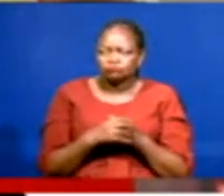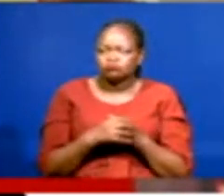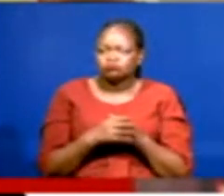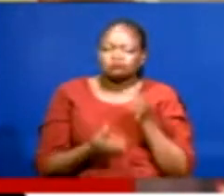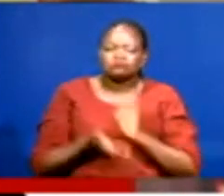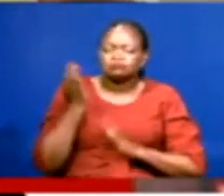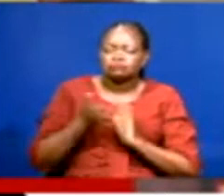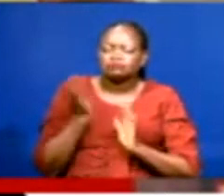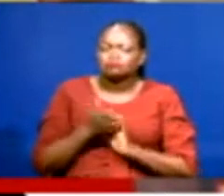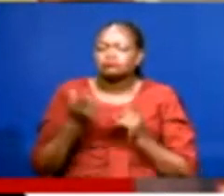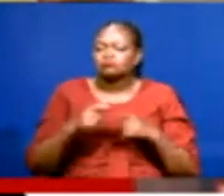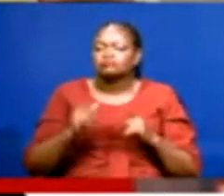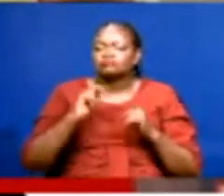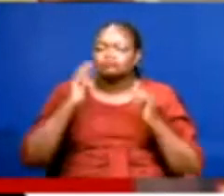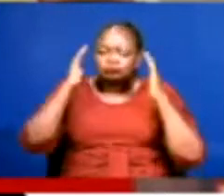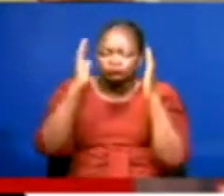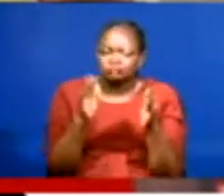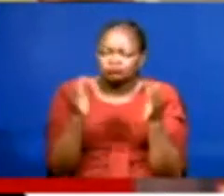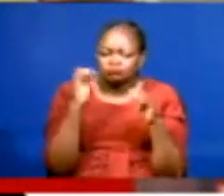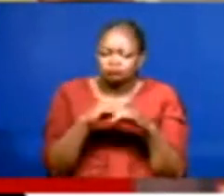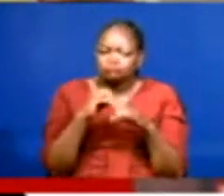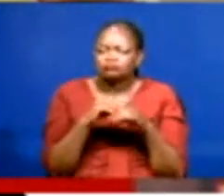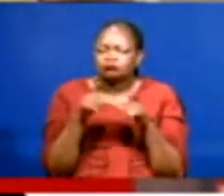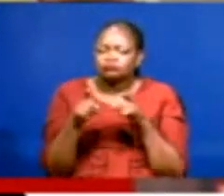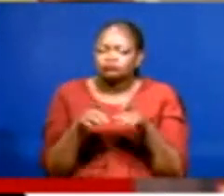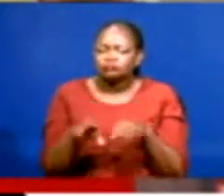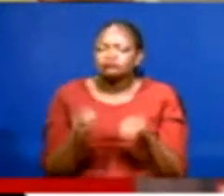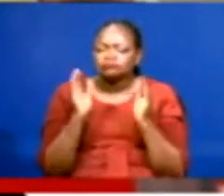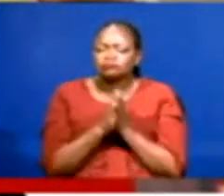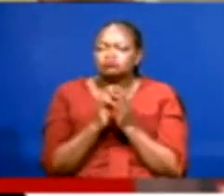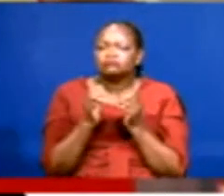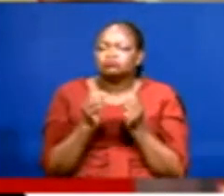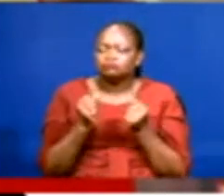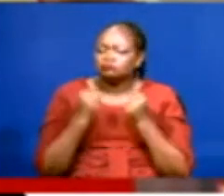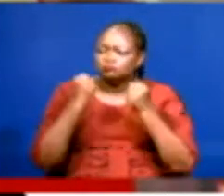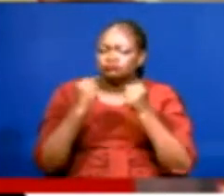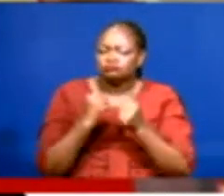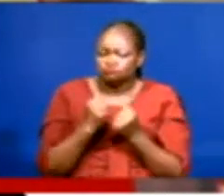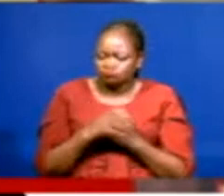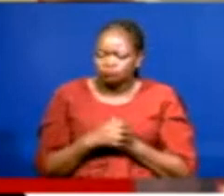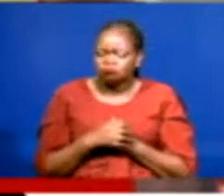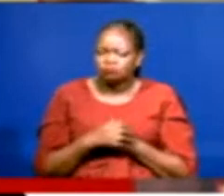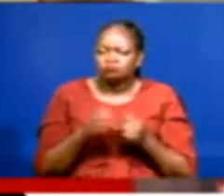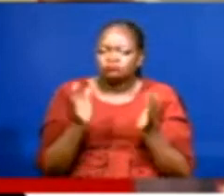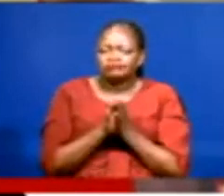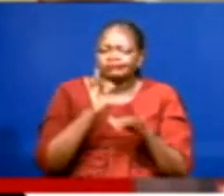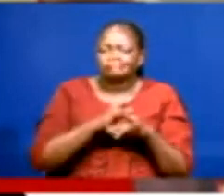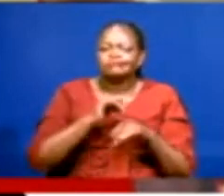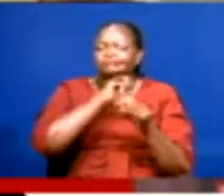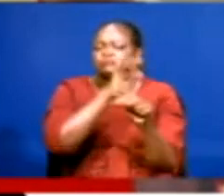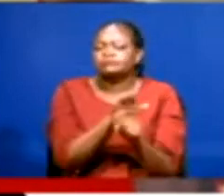focus investment on mitigation, adaptation, and farm resilience. As the effect of